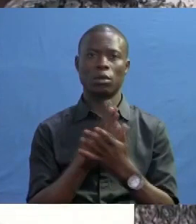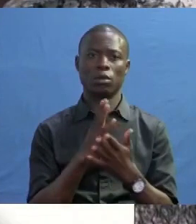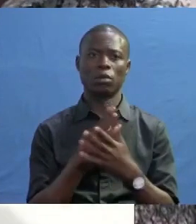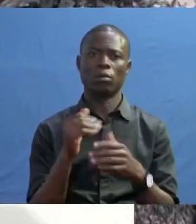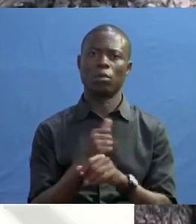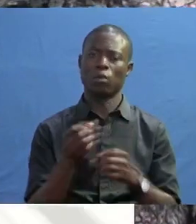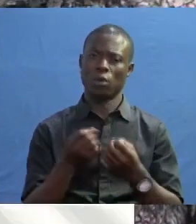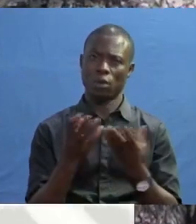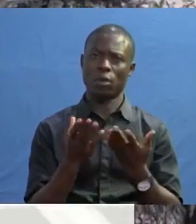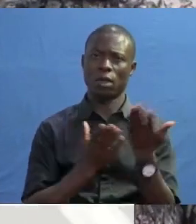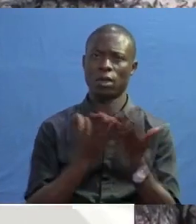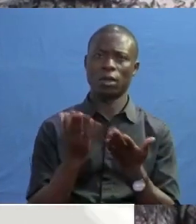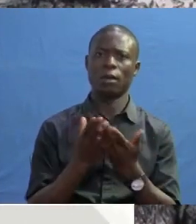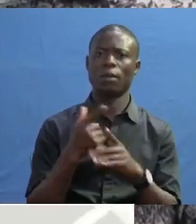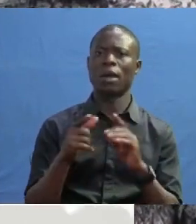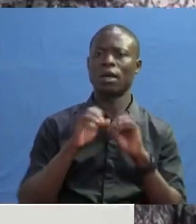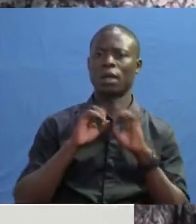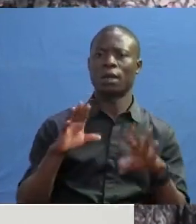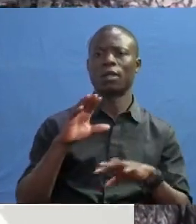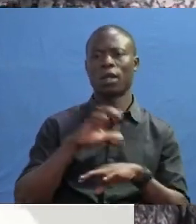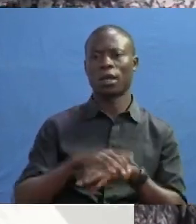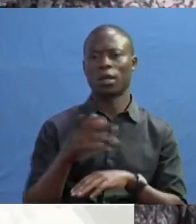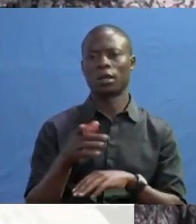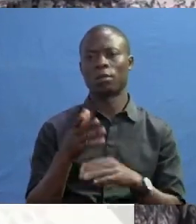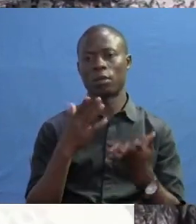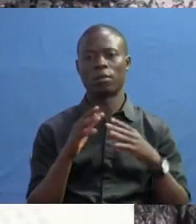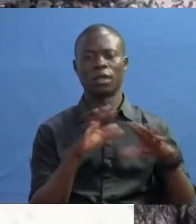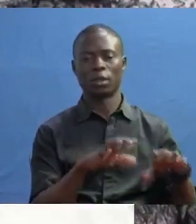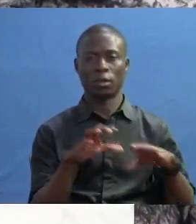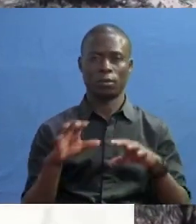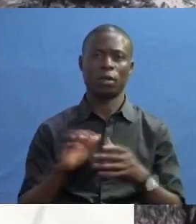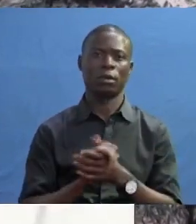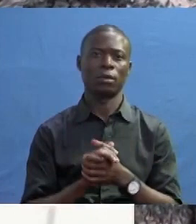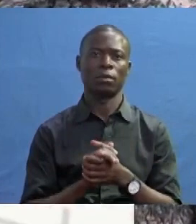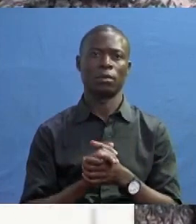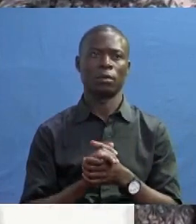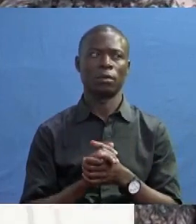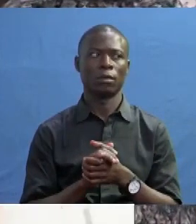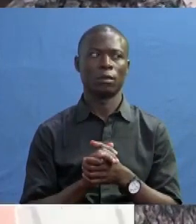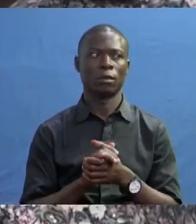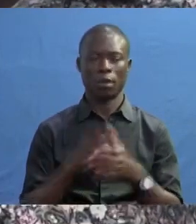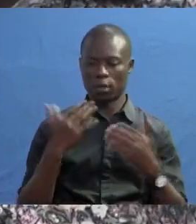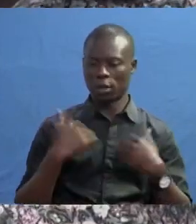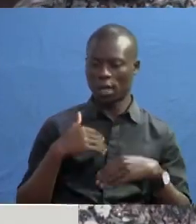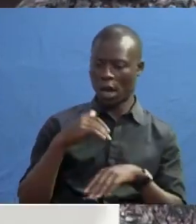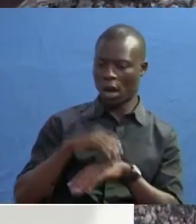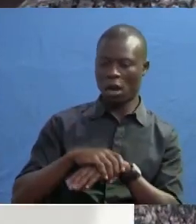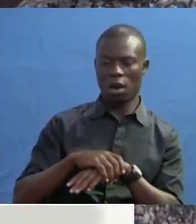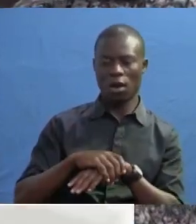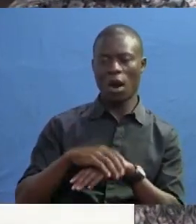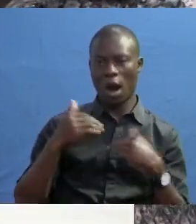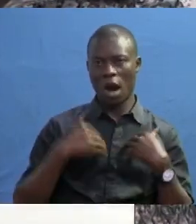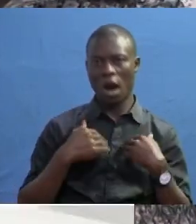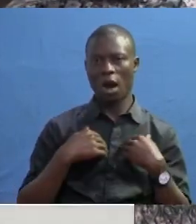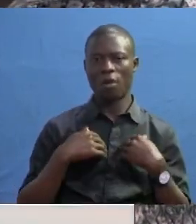be offering services and yet there's nothing in your pocket. You'll be suffering and yet... Imagine I'm having bloodstains with